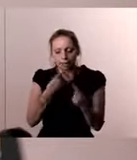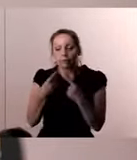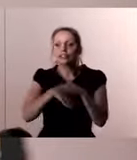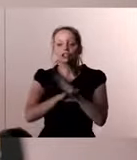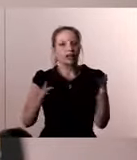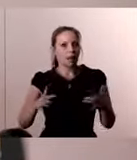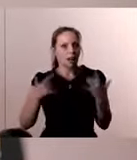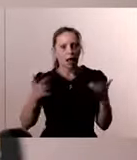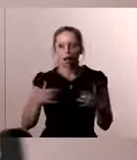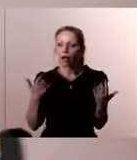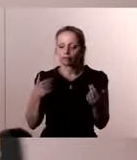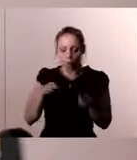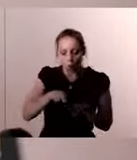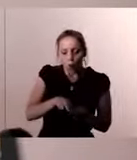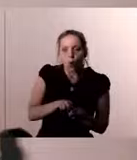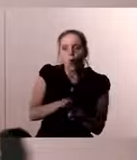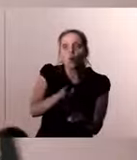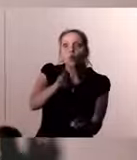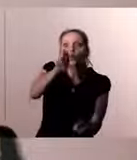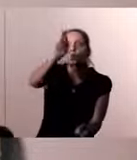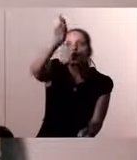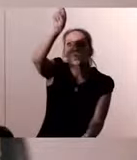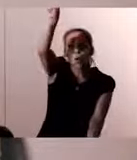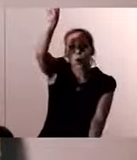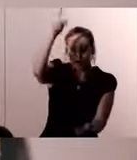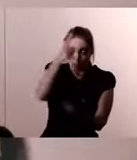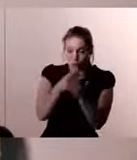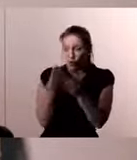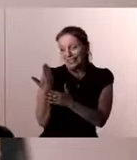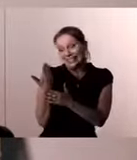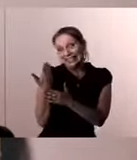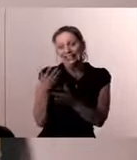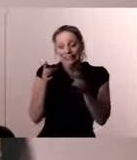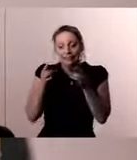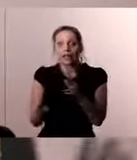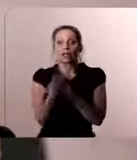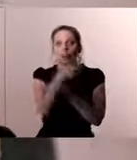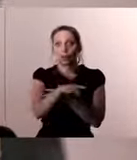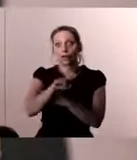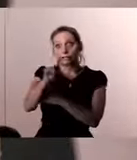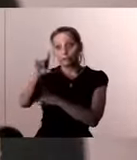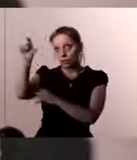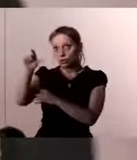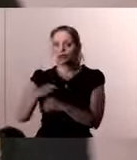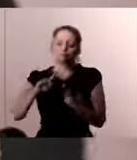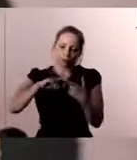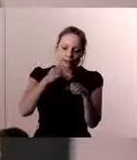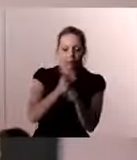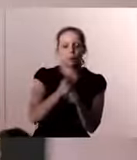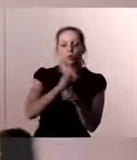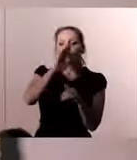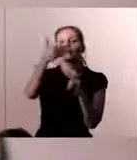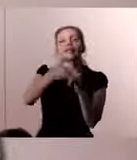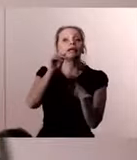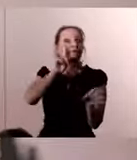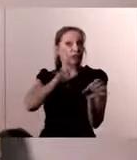lives has increased exponentially since just the start of this century. So just by way of example, at the end of